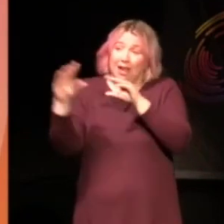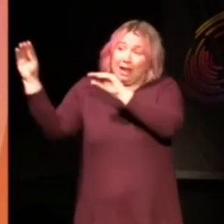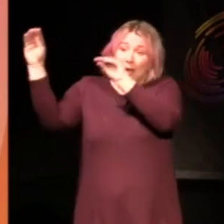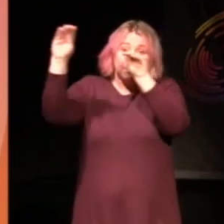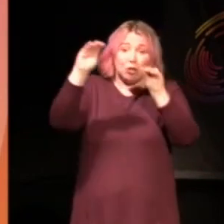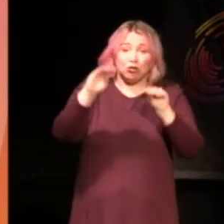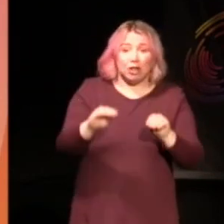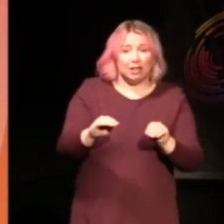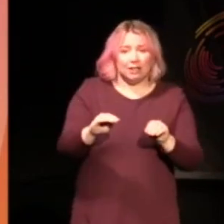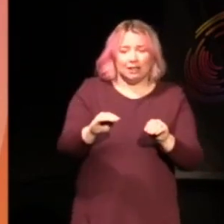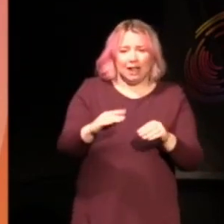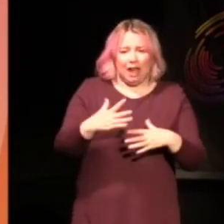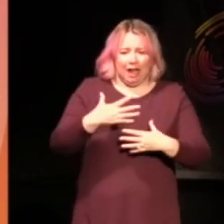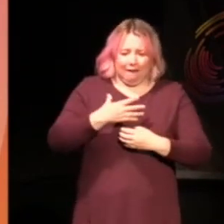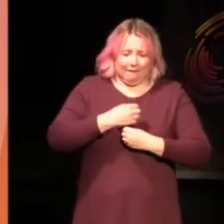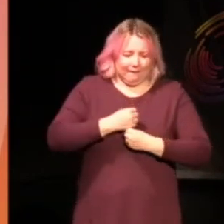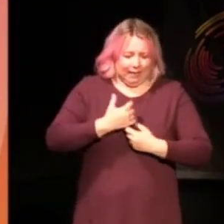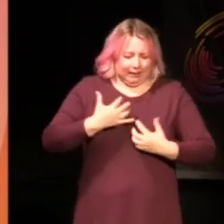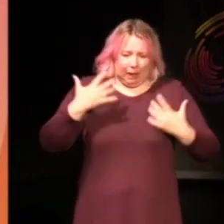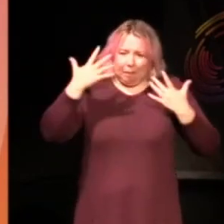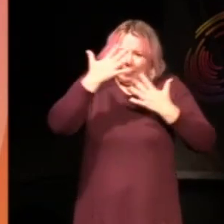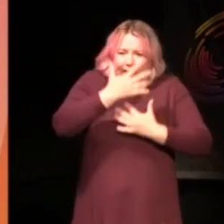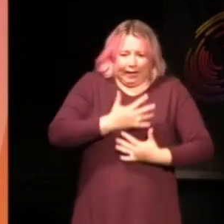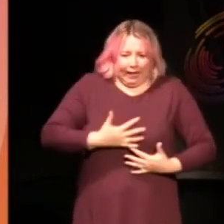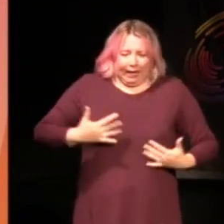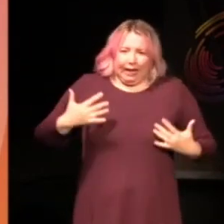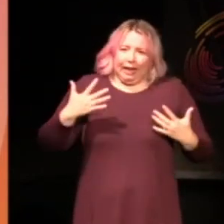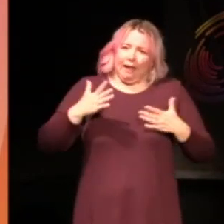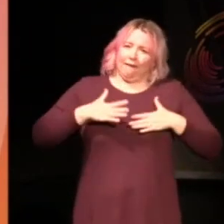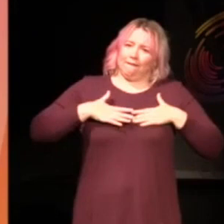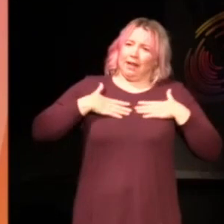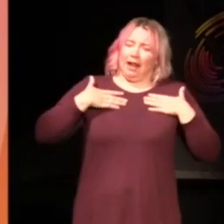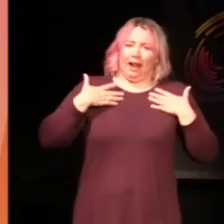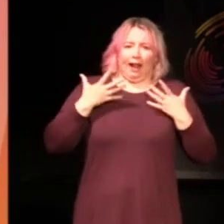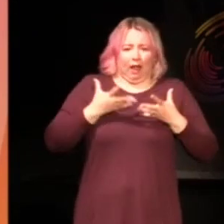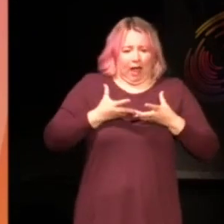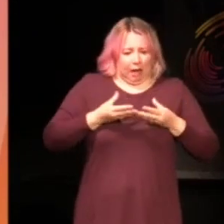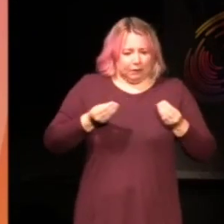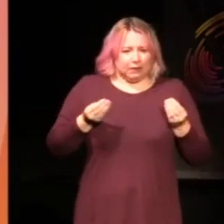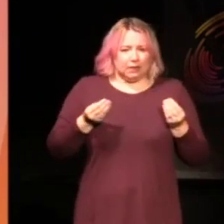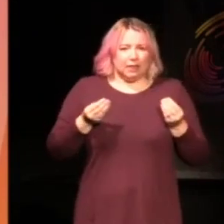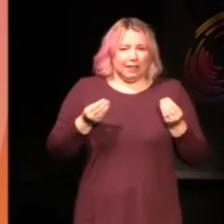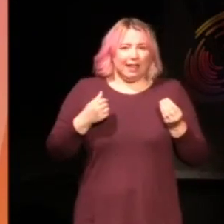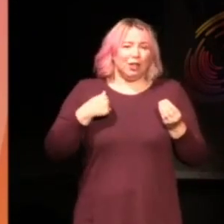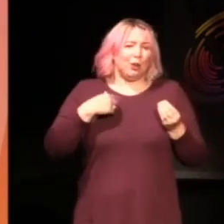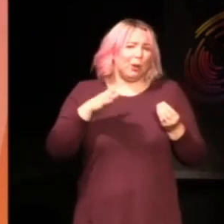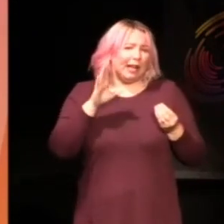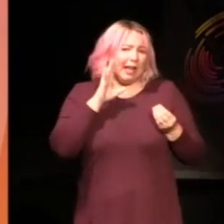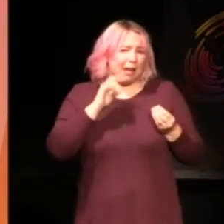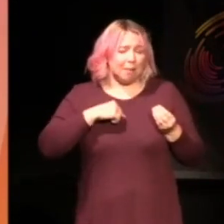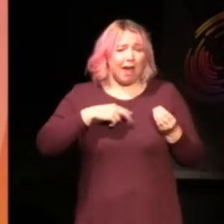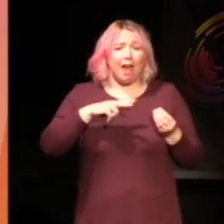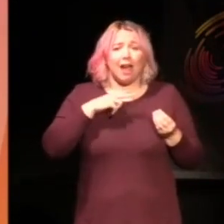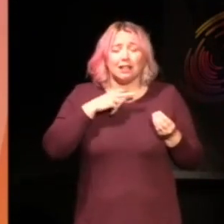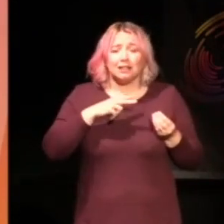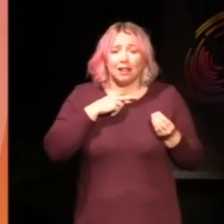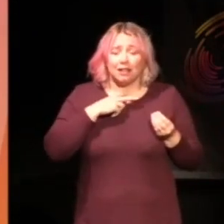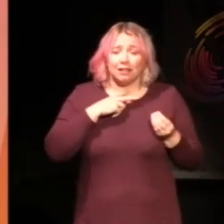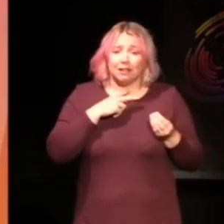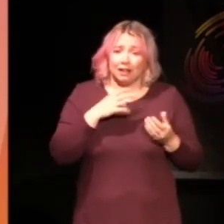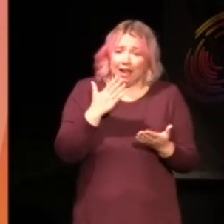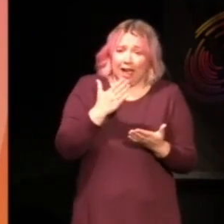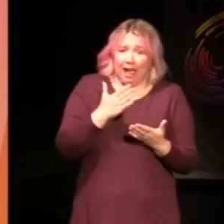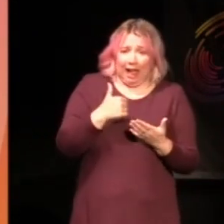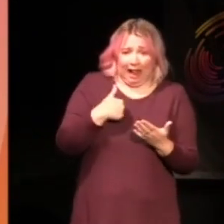certain melancholy to it. There's a certain sense of absence. As you can hear in my accent, I am an immigrant, also in